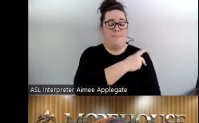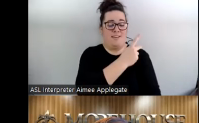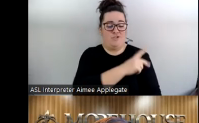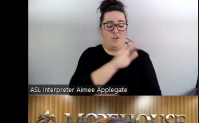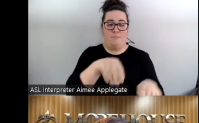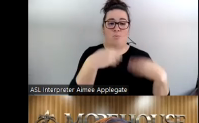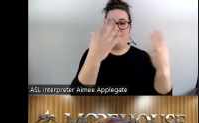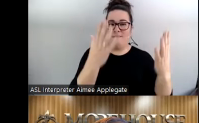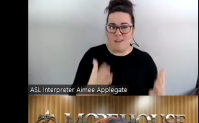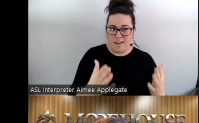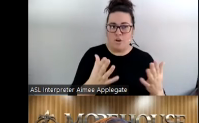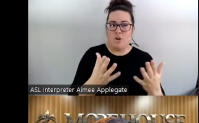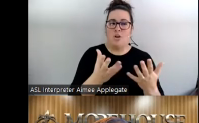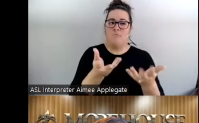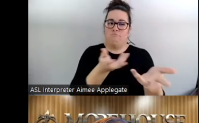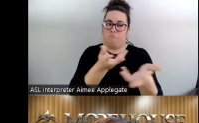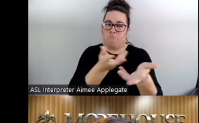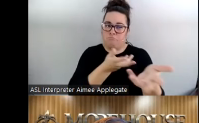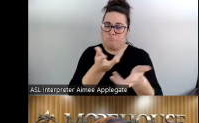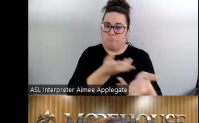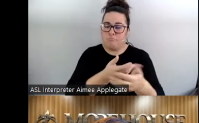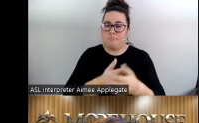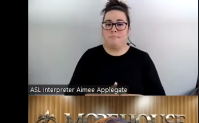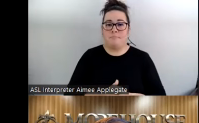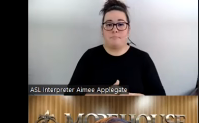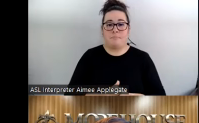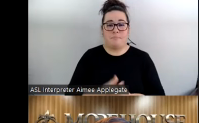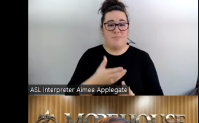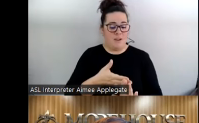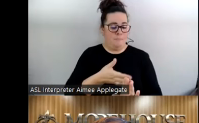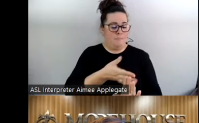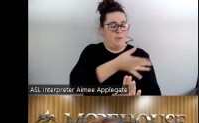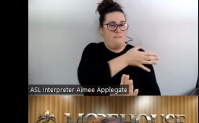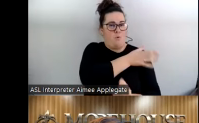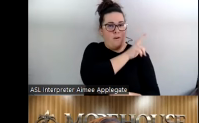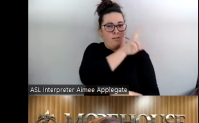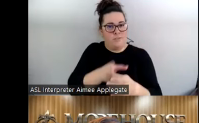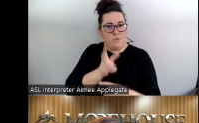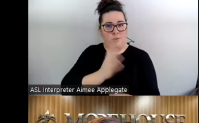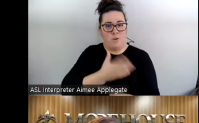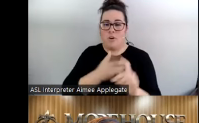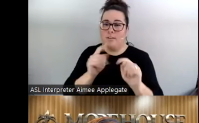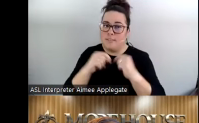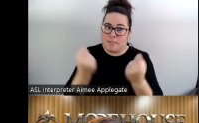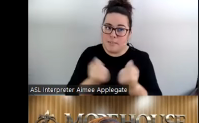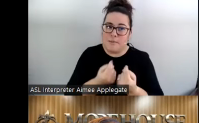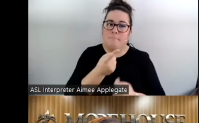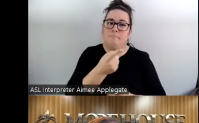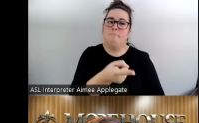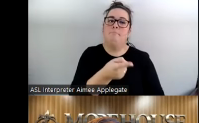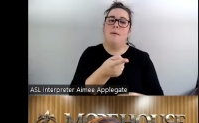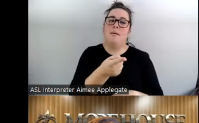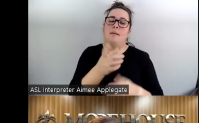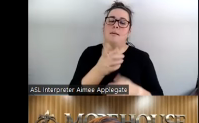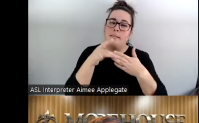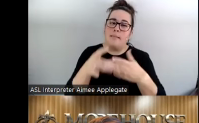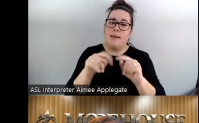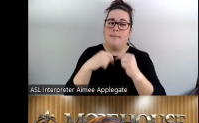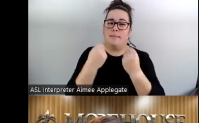Dr. Idris led interdisciplinary team buildings, deploying and maintaining machine learning solutions